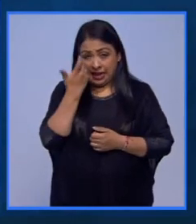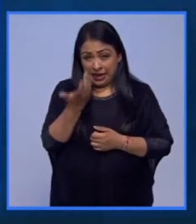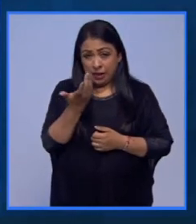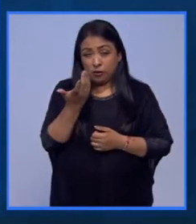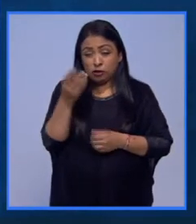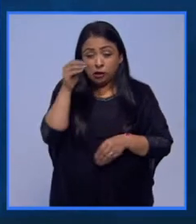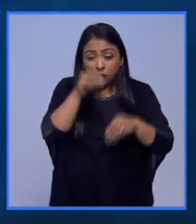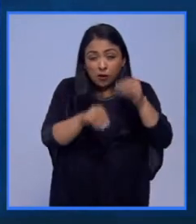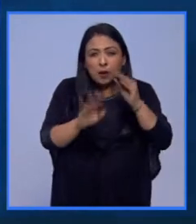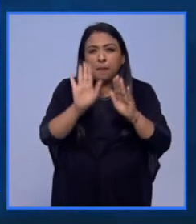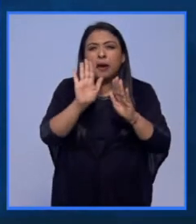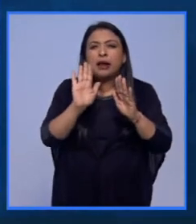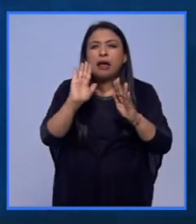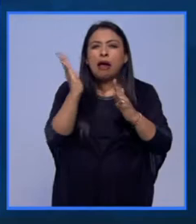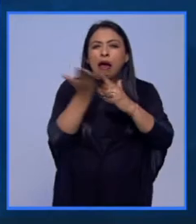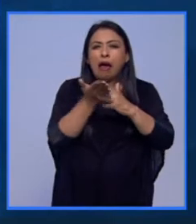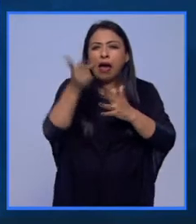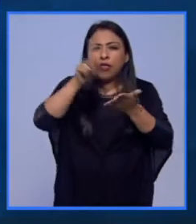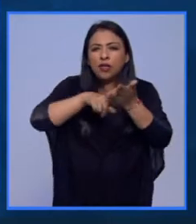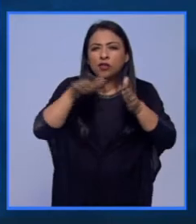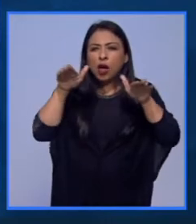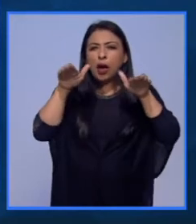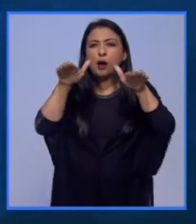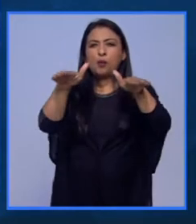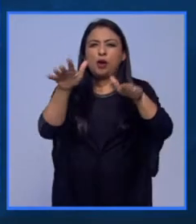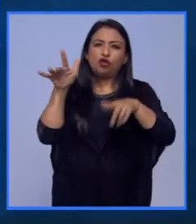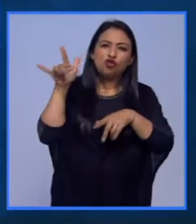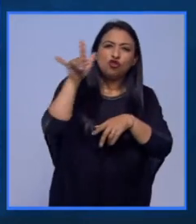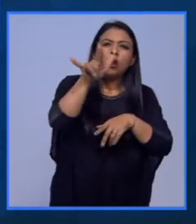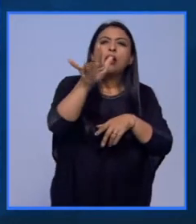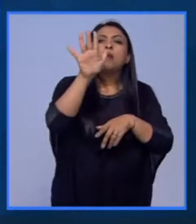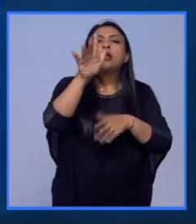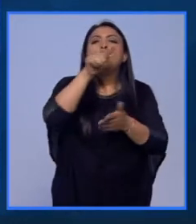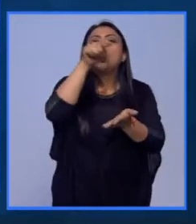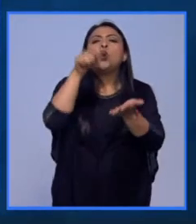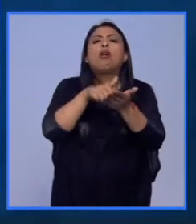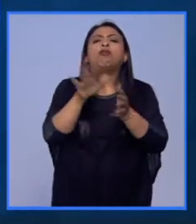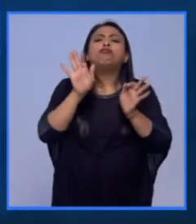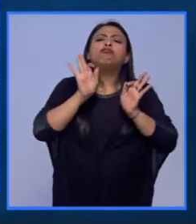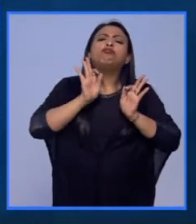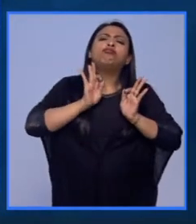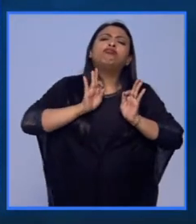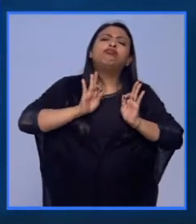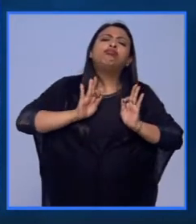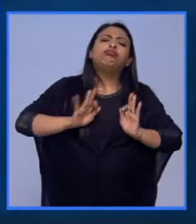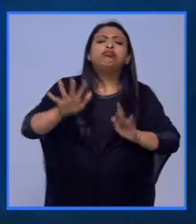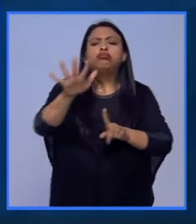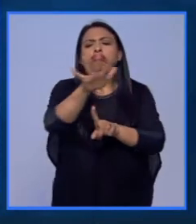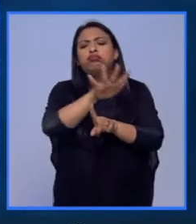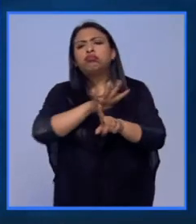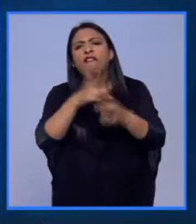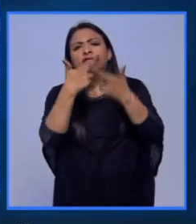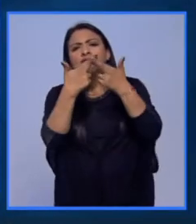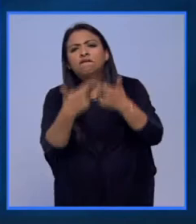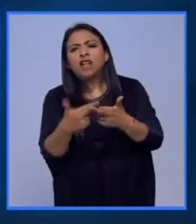airport is a sort of serene, calm place, and place where there's plenty of room, plenty of light,